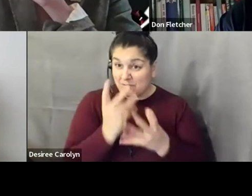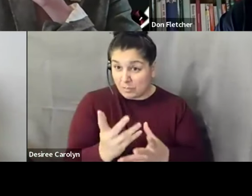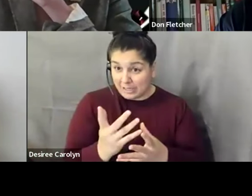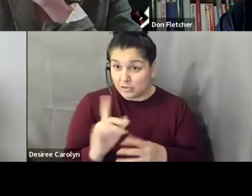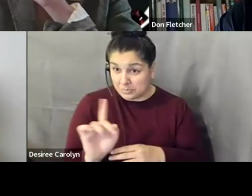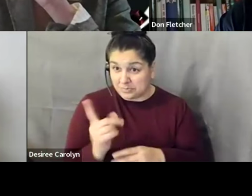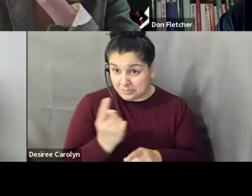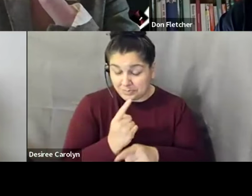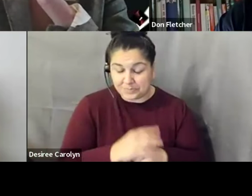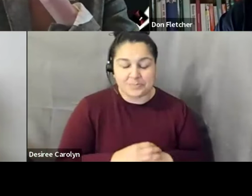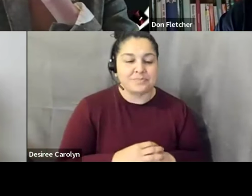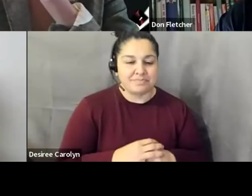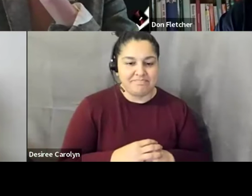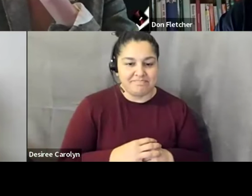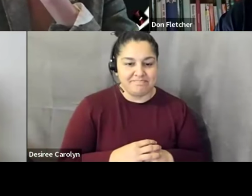that.